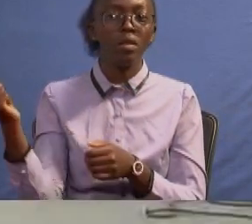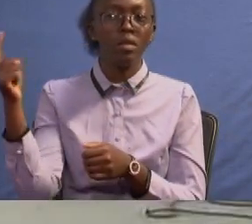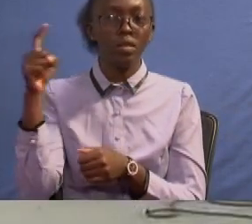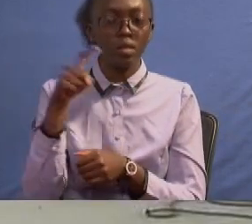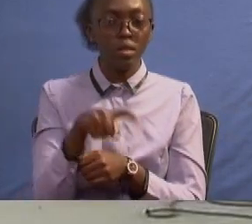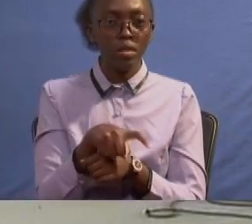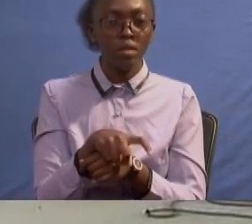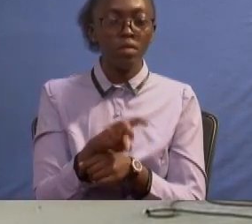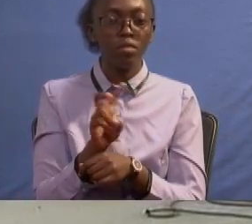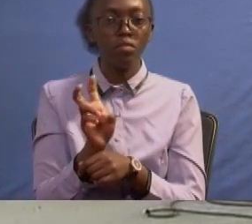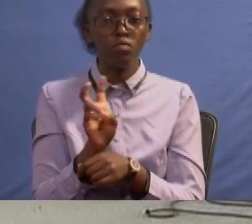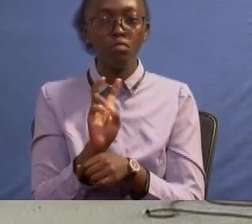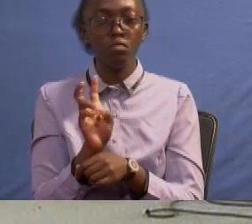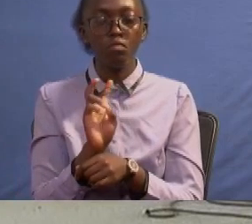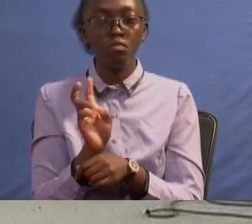good thing.